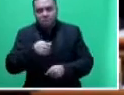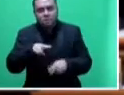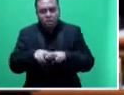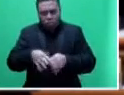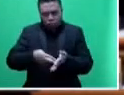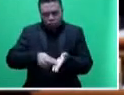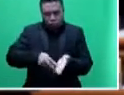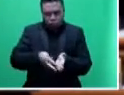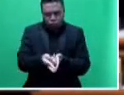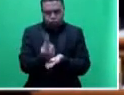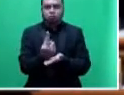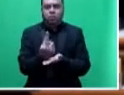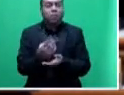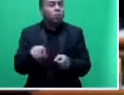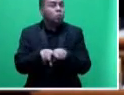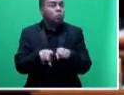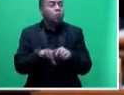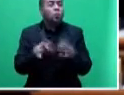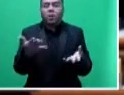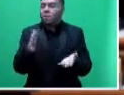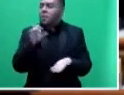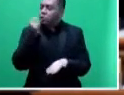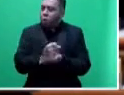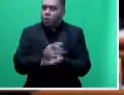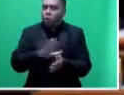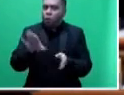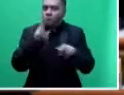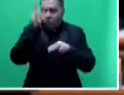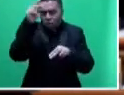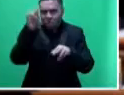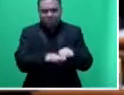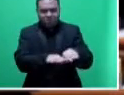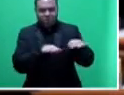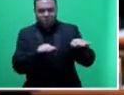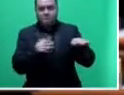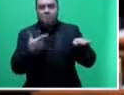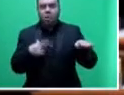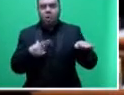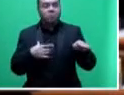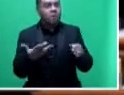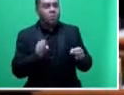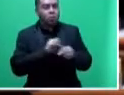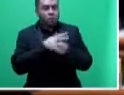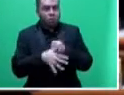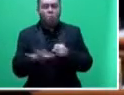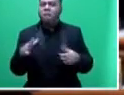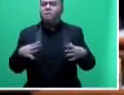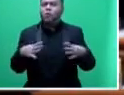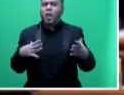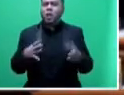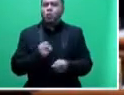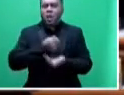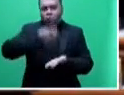recovers. Mr. Speaker, sir, we will ensure no Fijian is left behind because of COVID-19. Free education for our children. We all know that